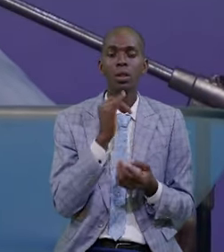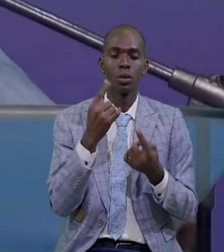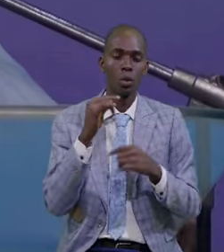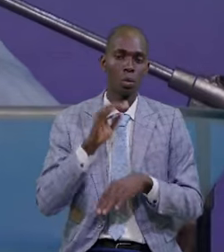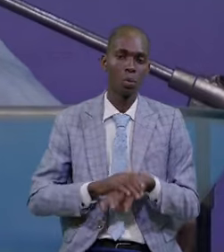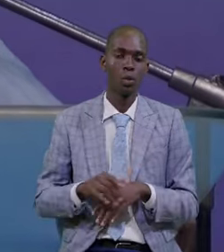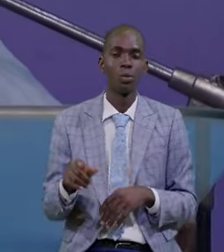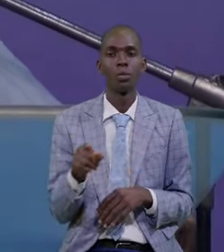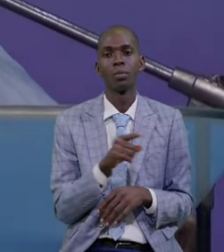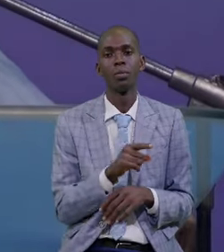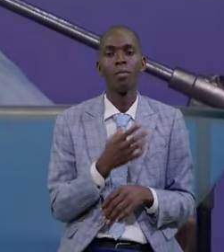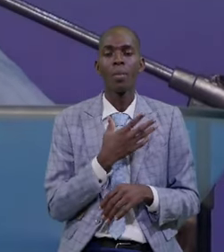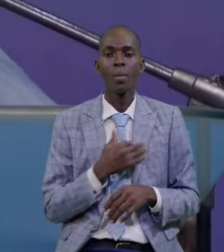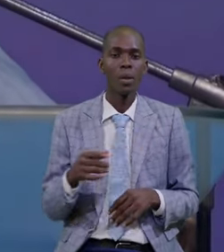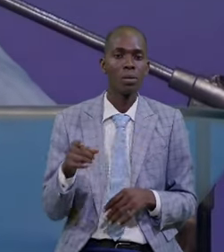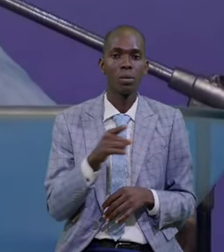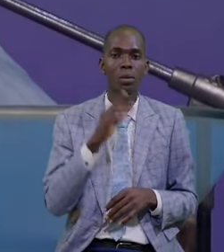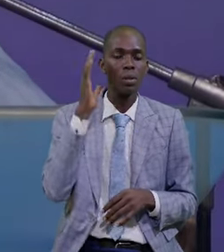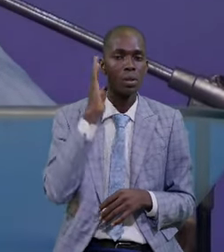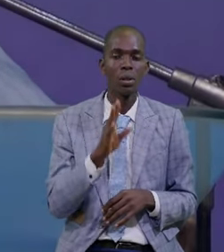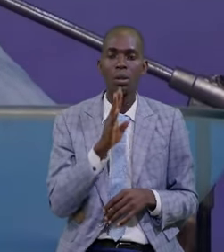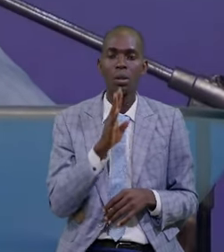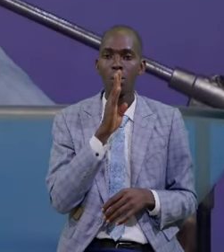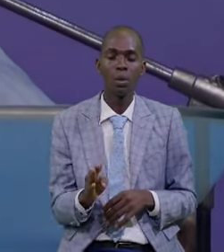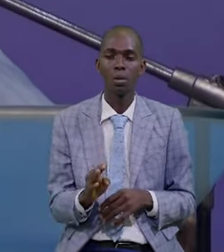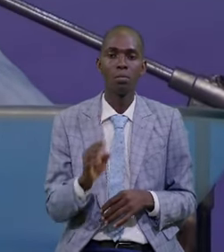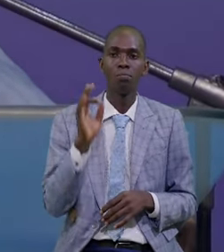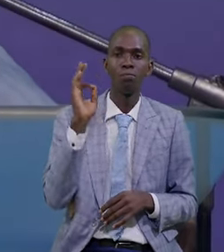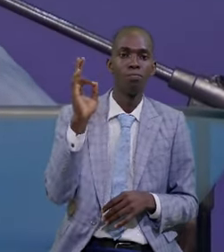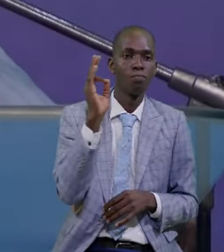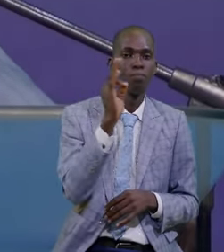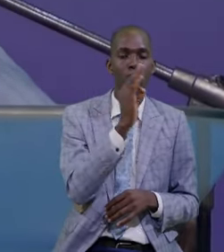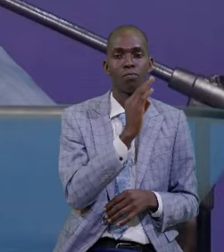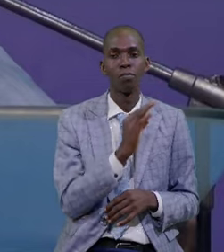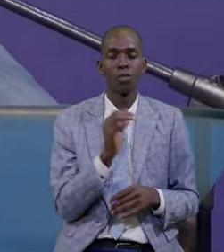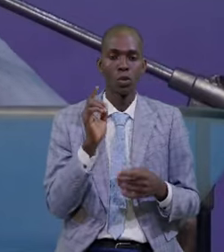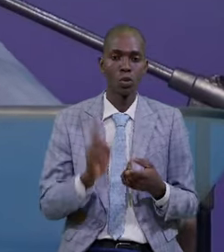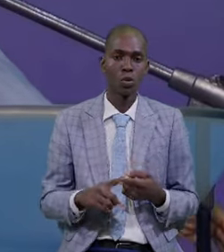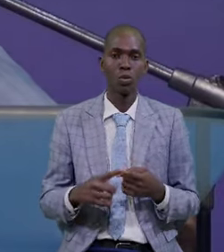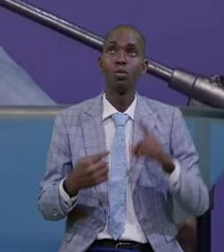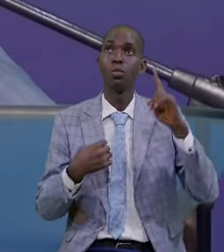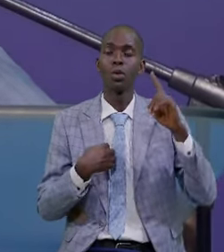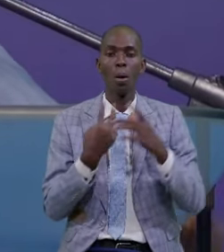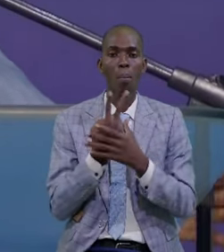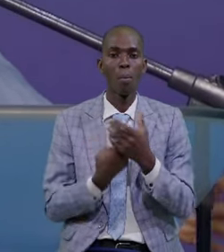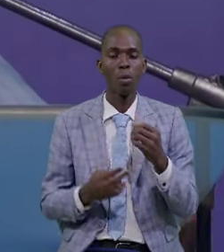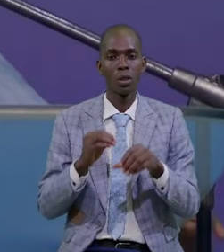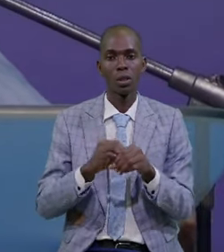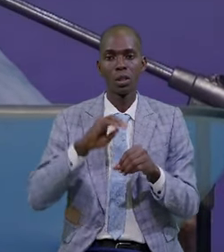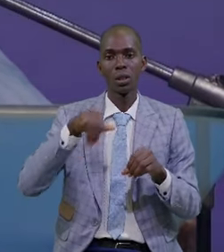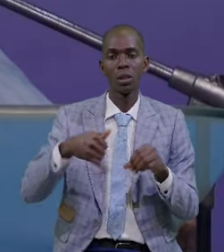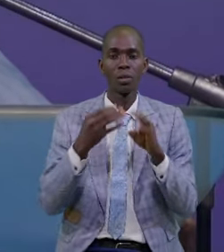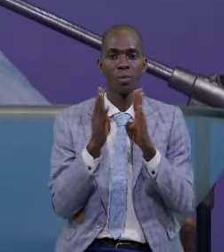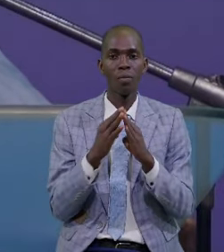you, and ye shall be witnesses unto me, both in Jerusalem and in